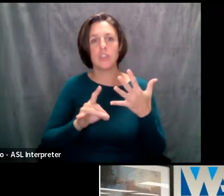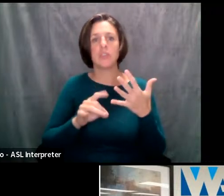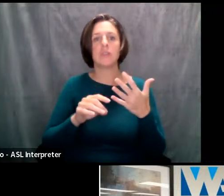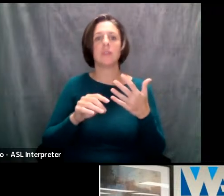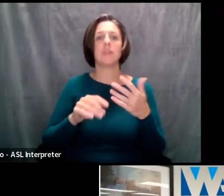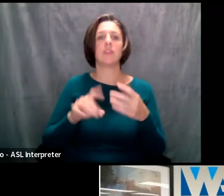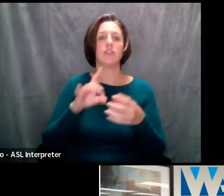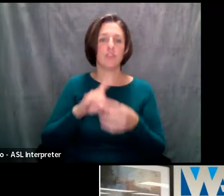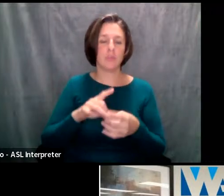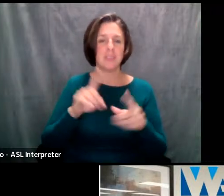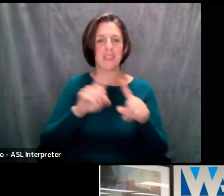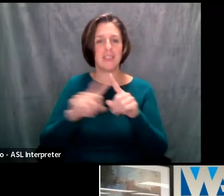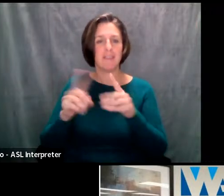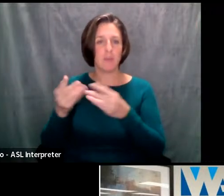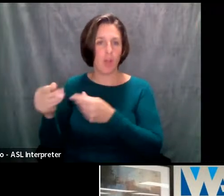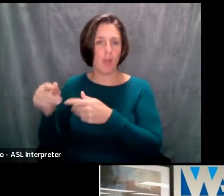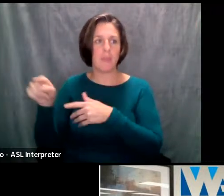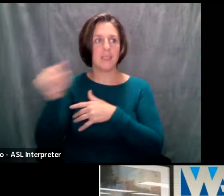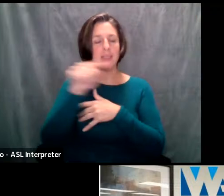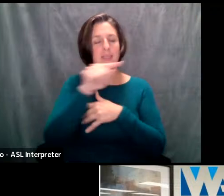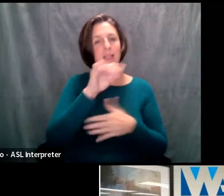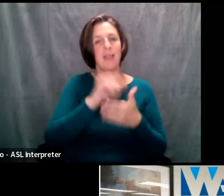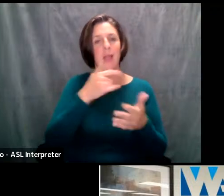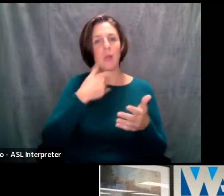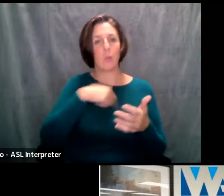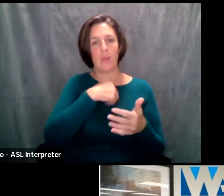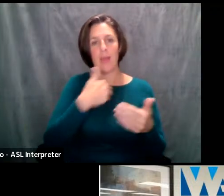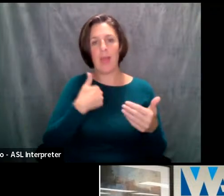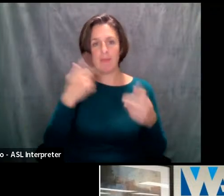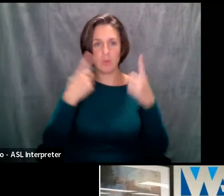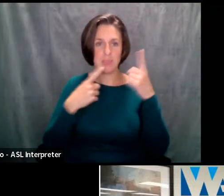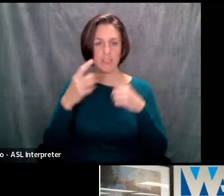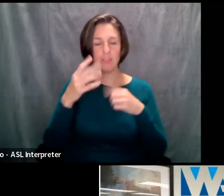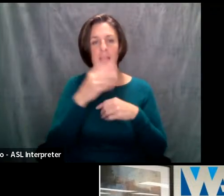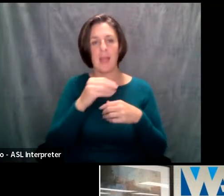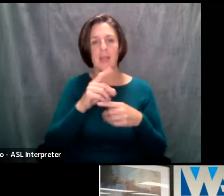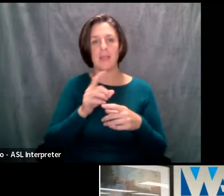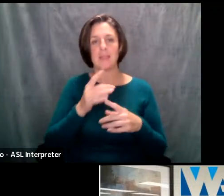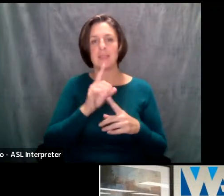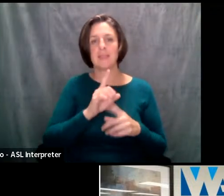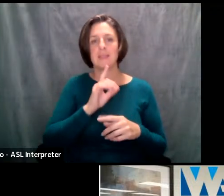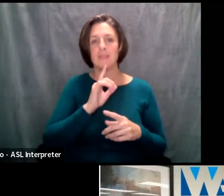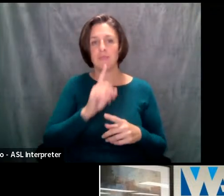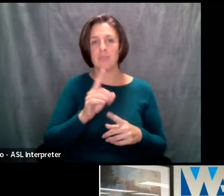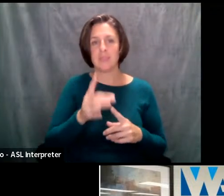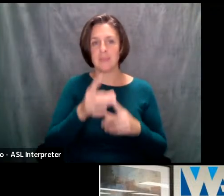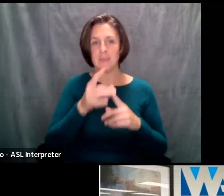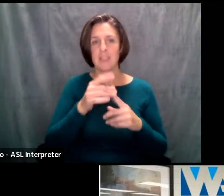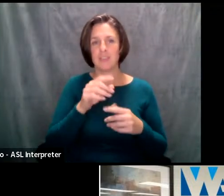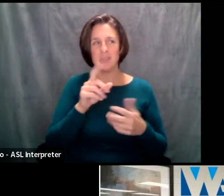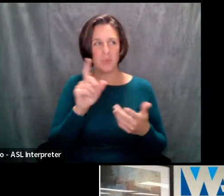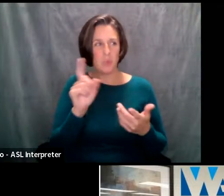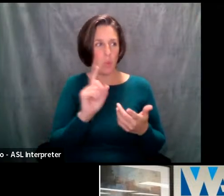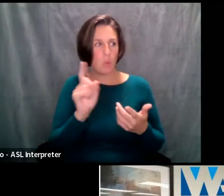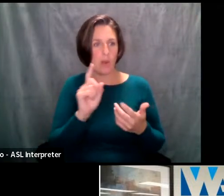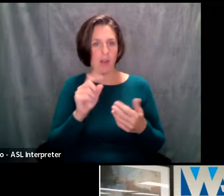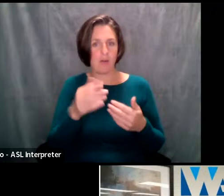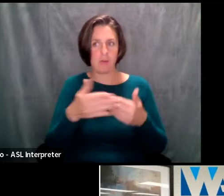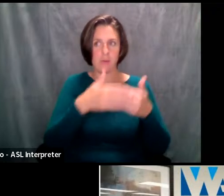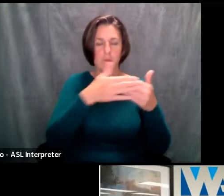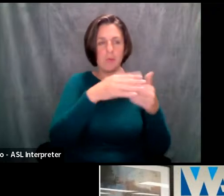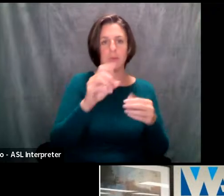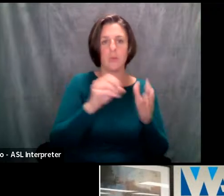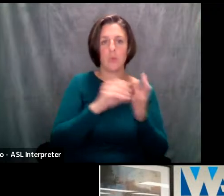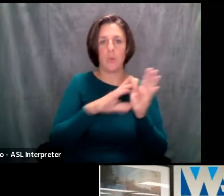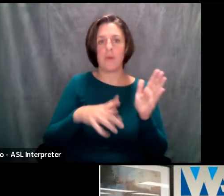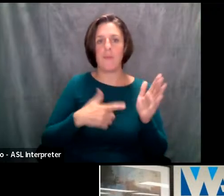properties that we have to consider, and especially in relation to the proximity to where the students live. And this